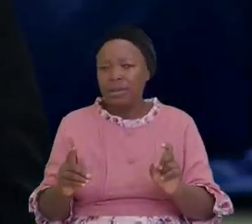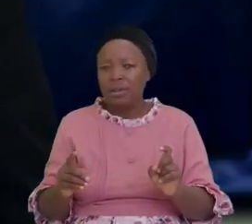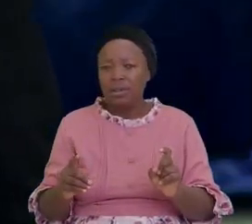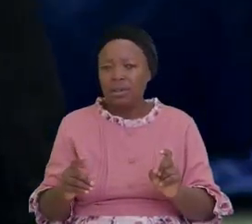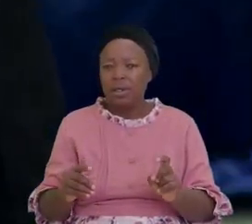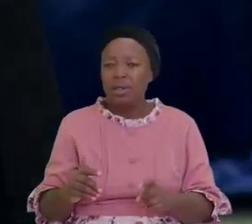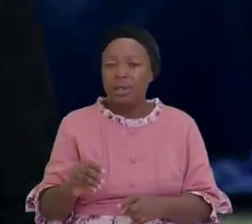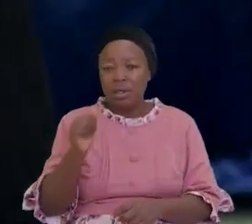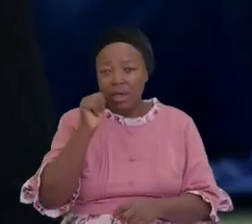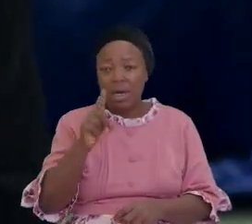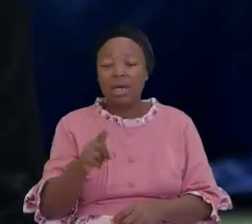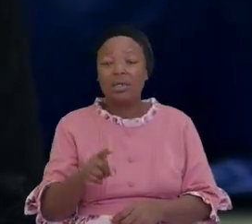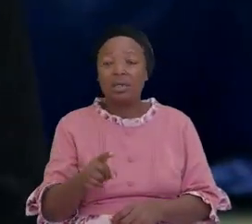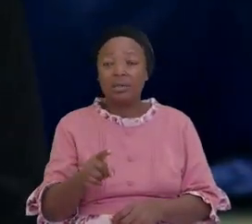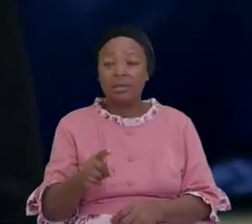Her son, a boy,